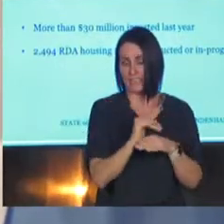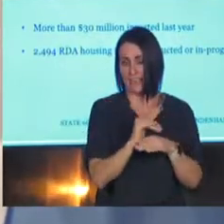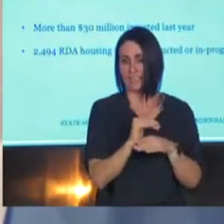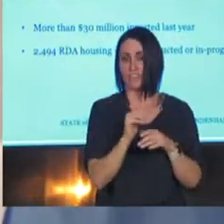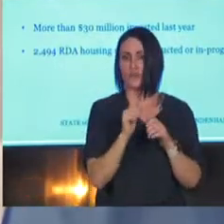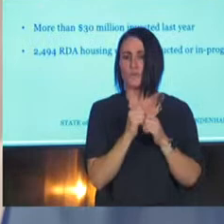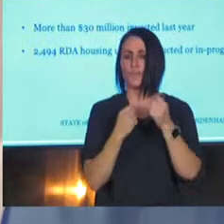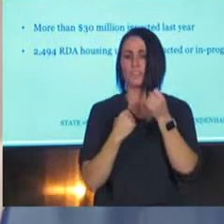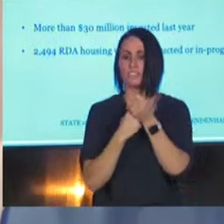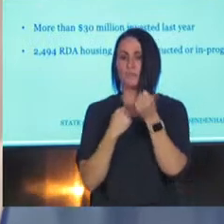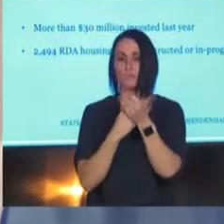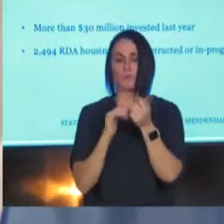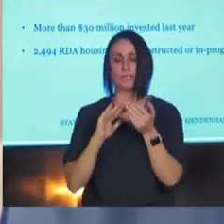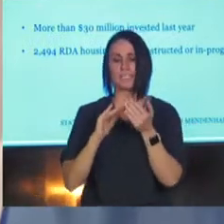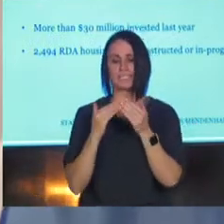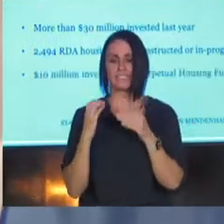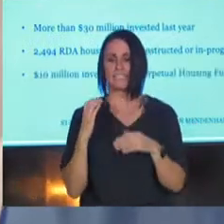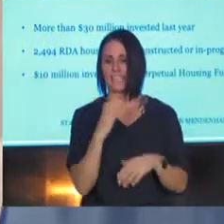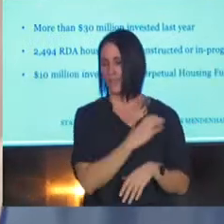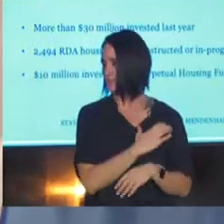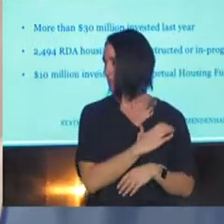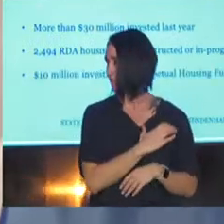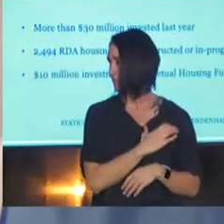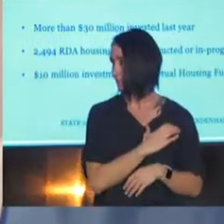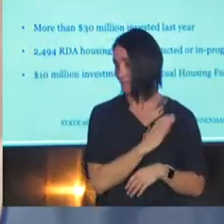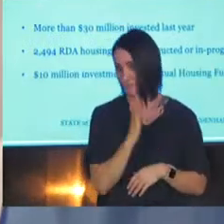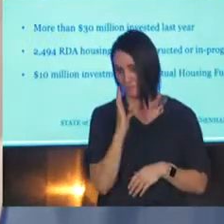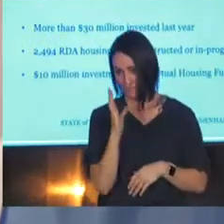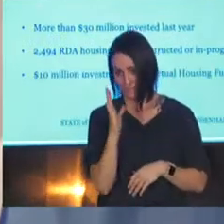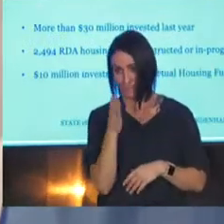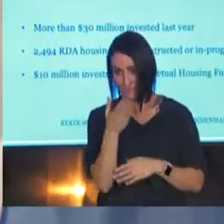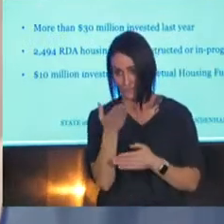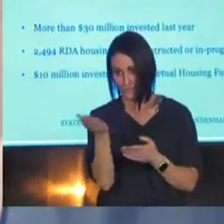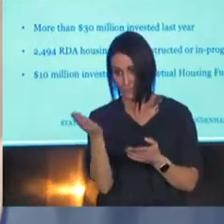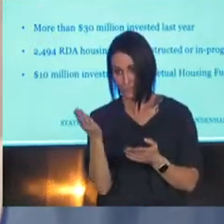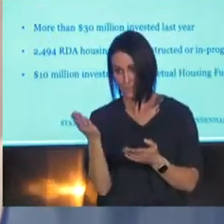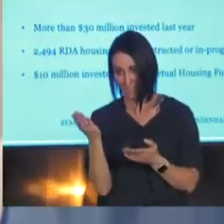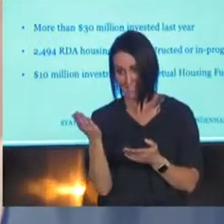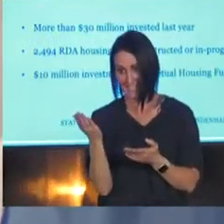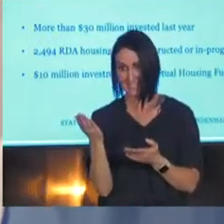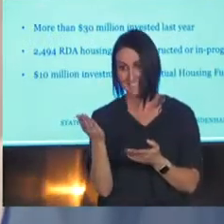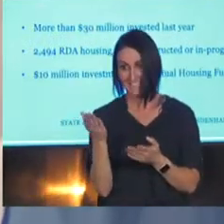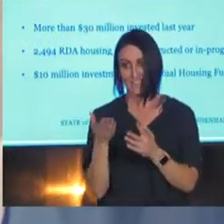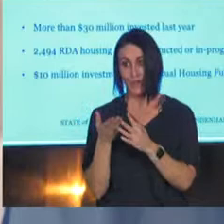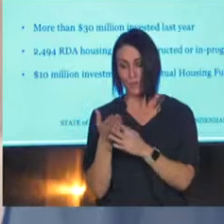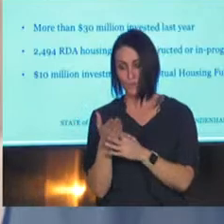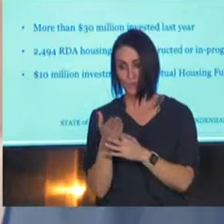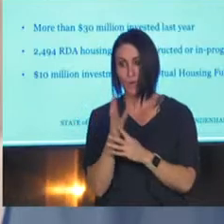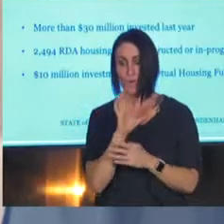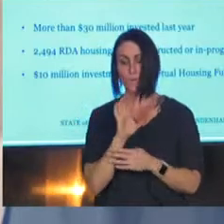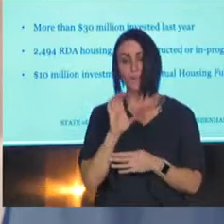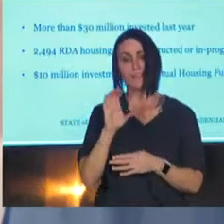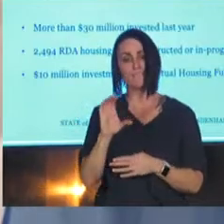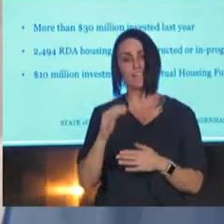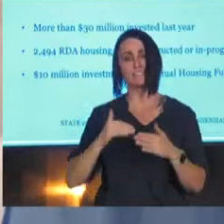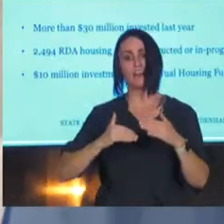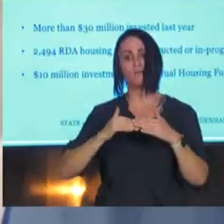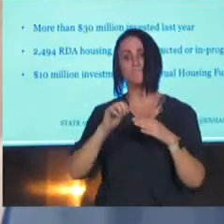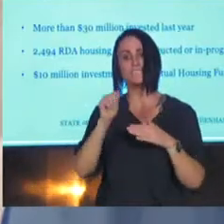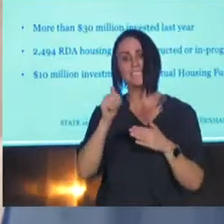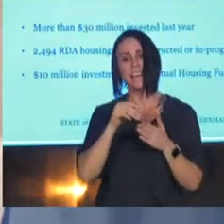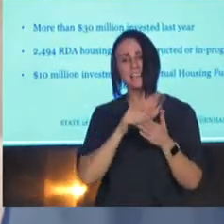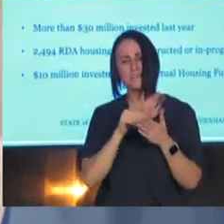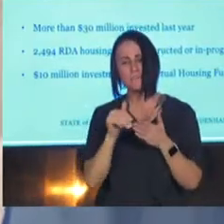the support of our City Council, which we will go through, thank you, we will invest up to $10